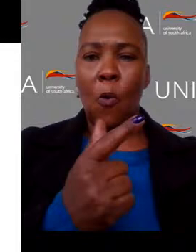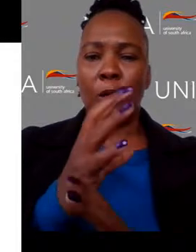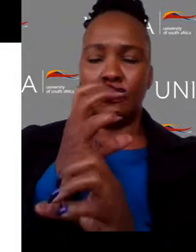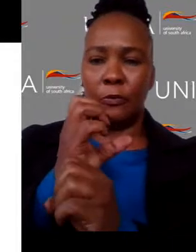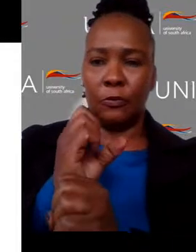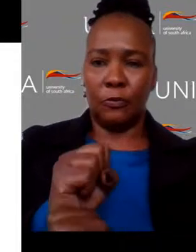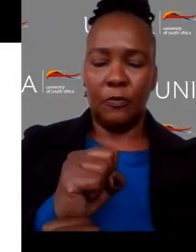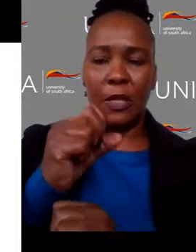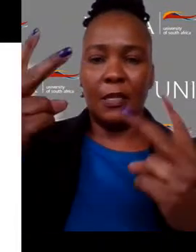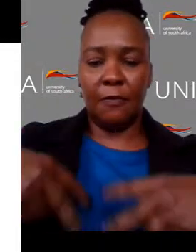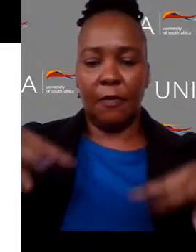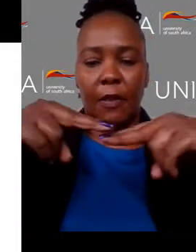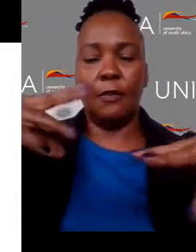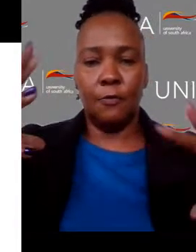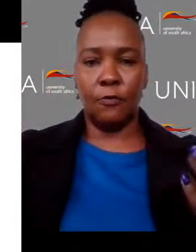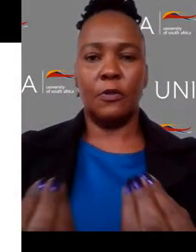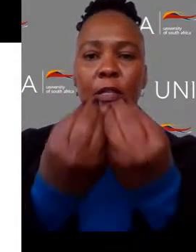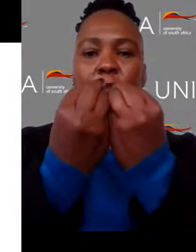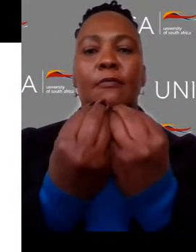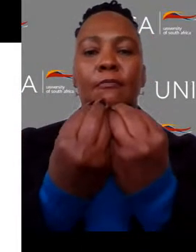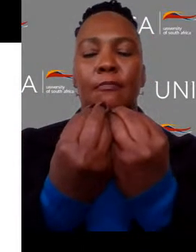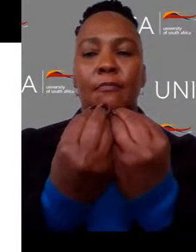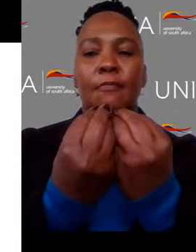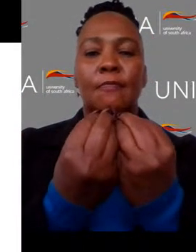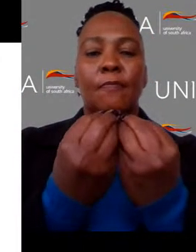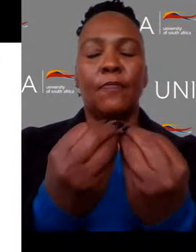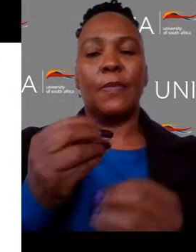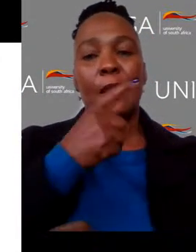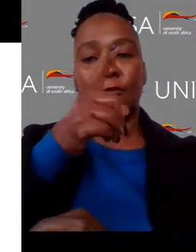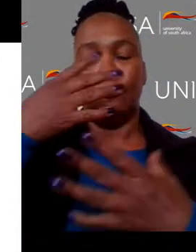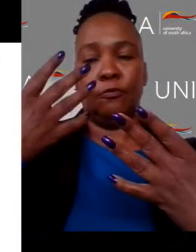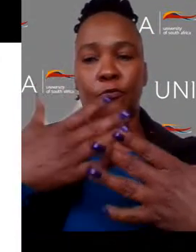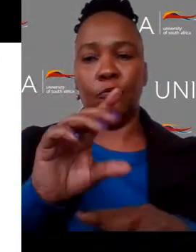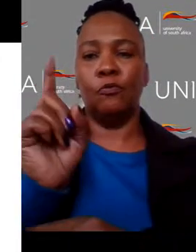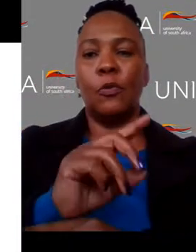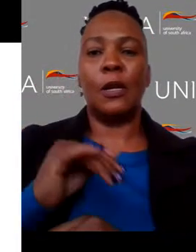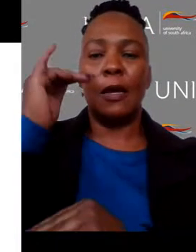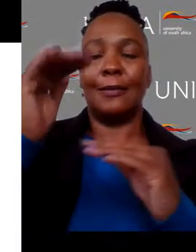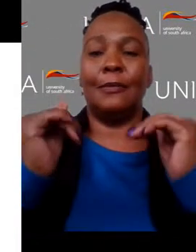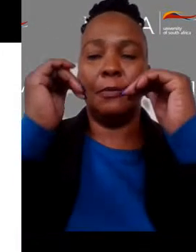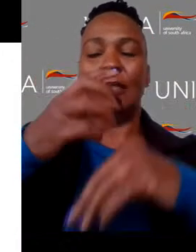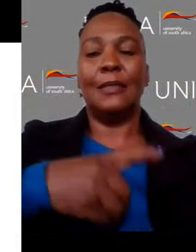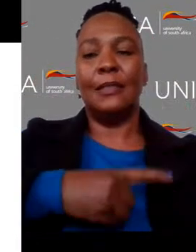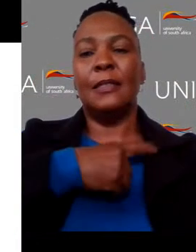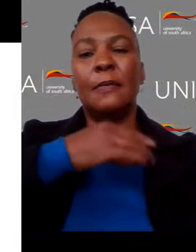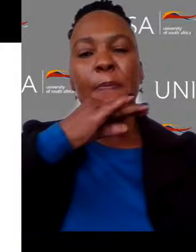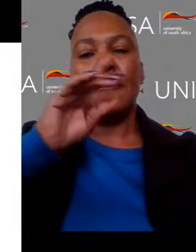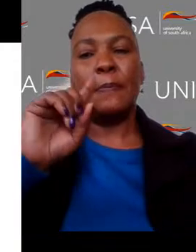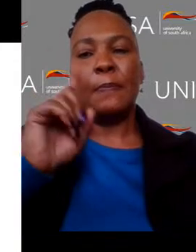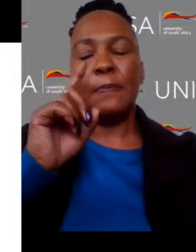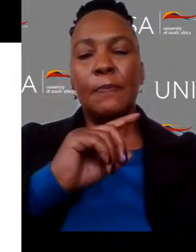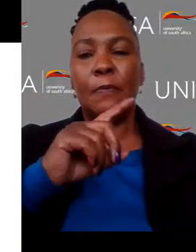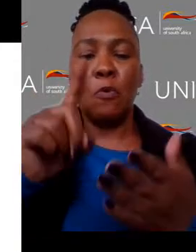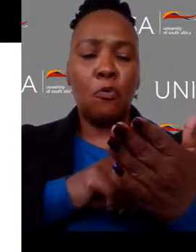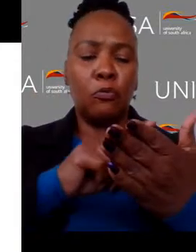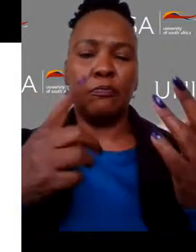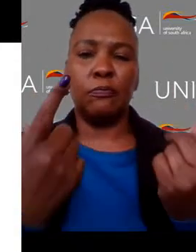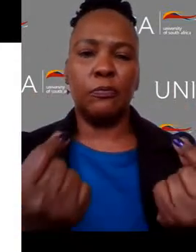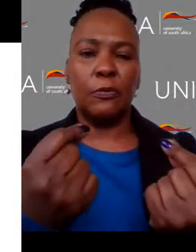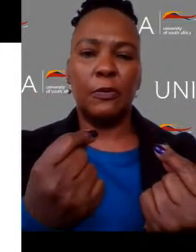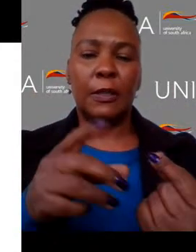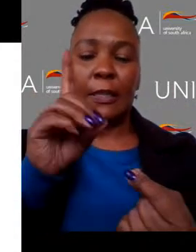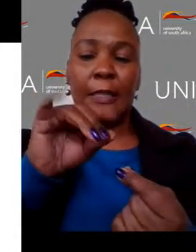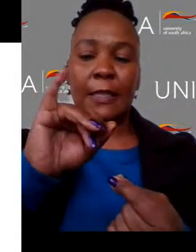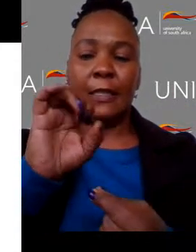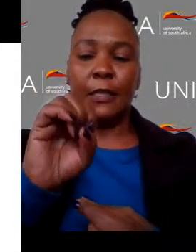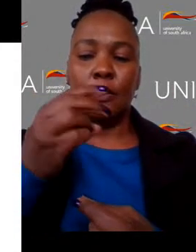together. All right, so I've told you what academic integrity is. What is dishonesty? What is academic